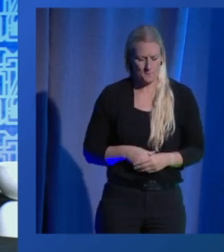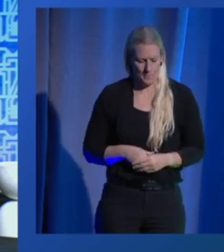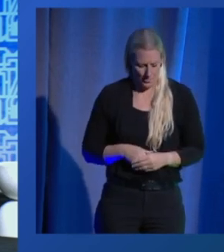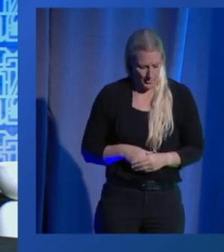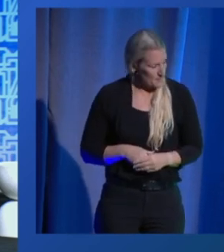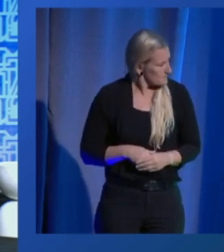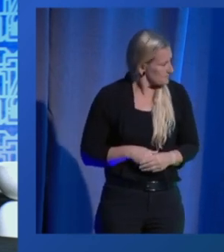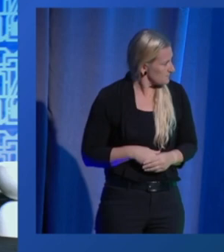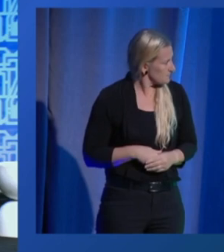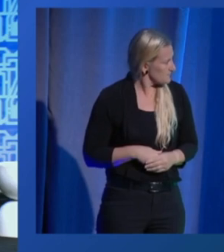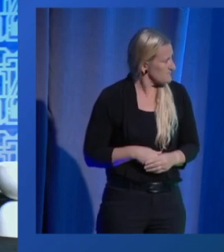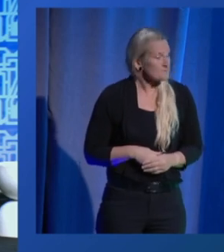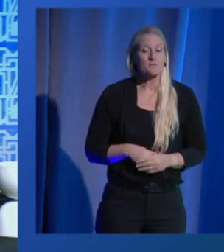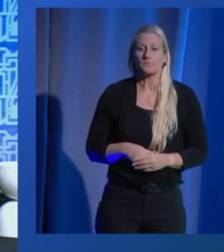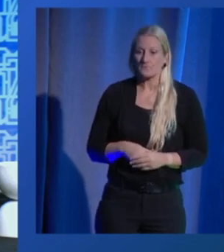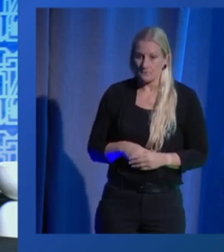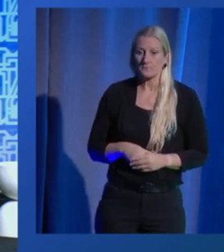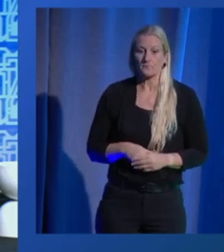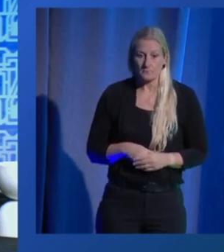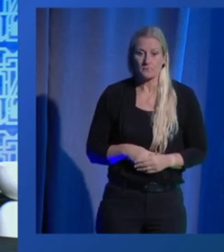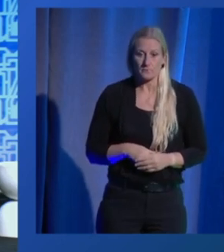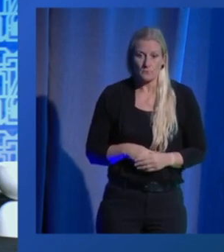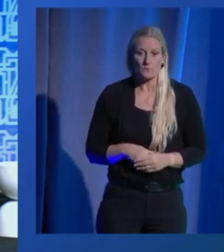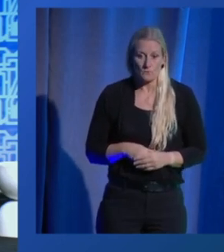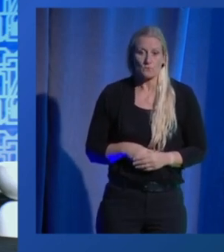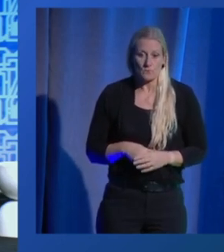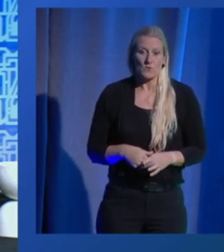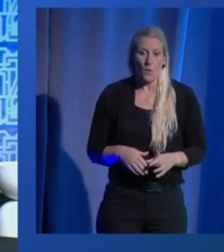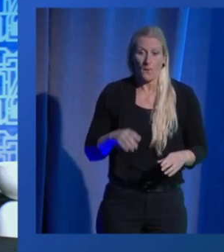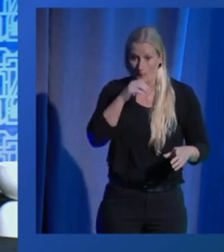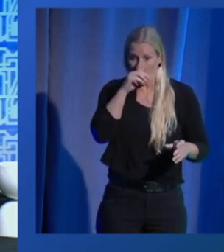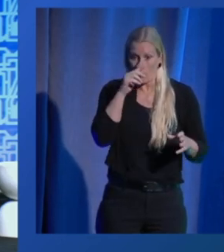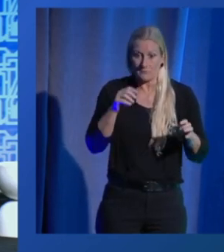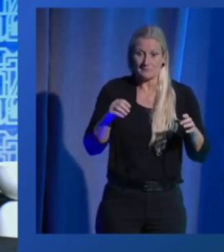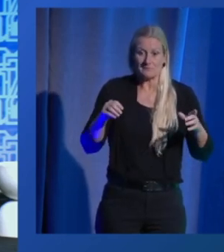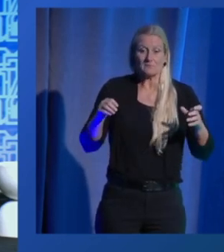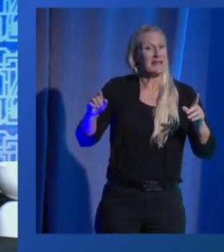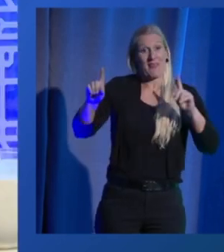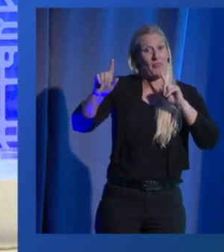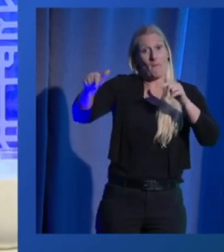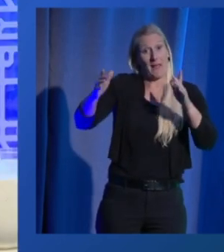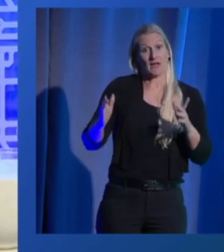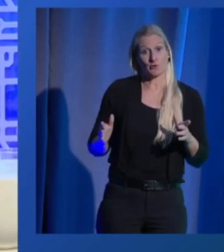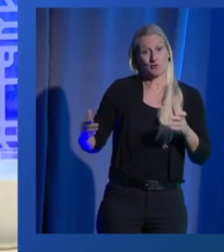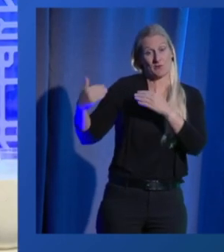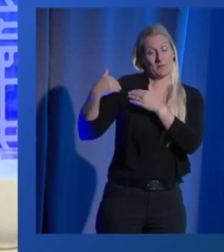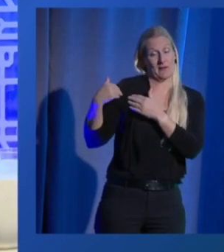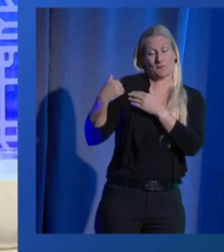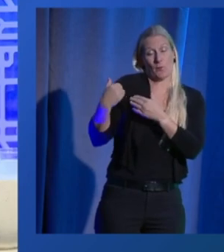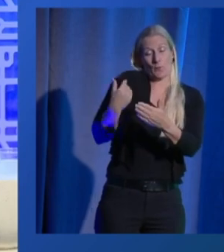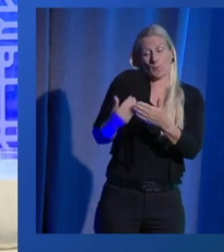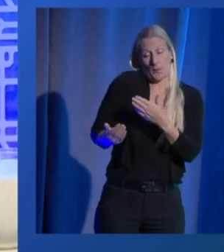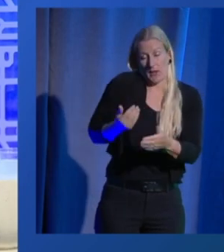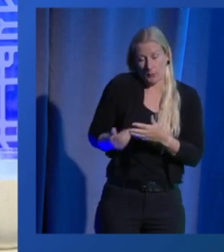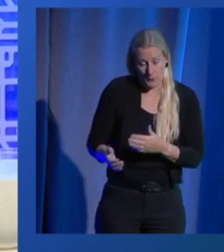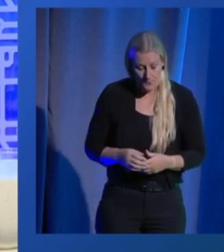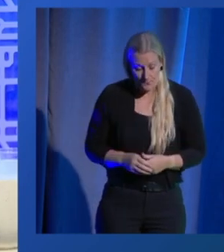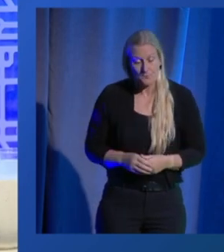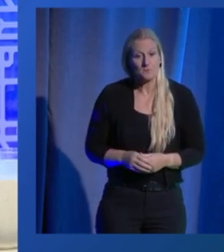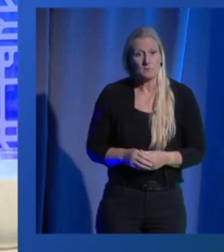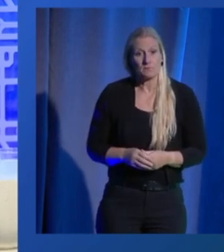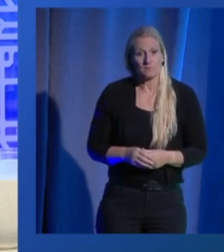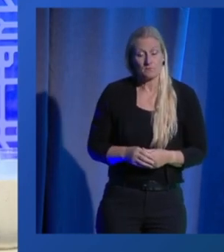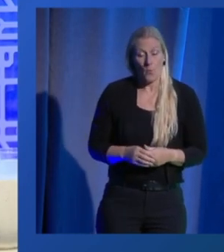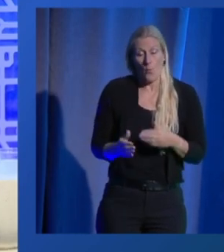thought the commander is ultimately responsible for the tools in which they utilize so I think that that that human machine teeming piece that we have talked about throughout the day